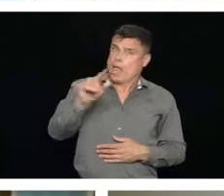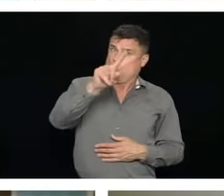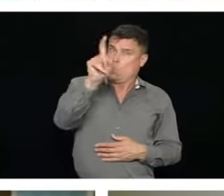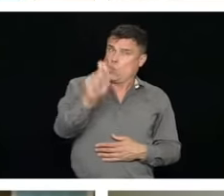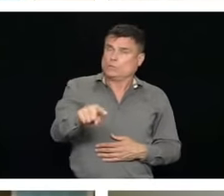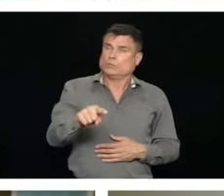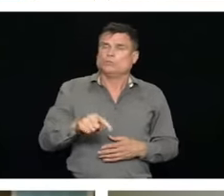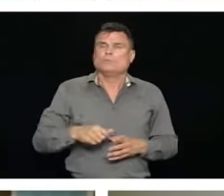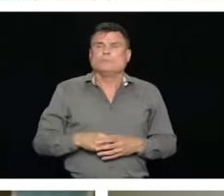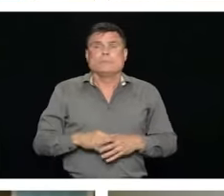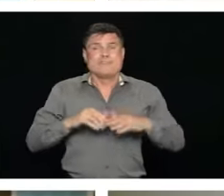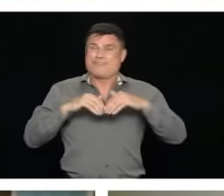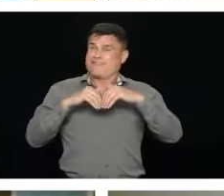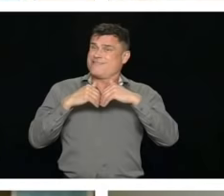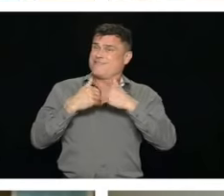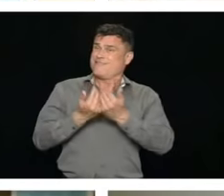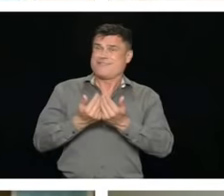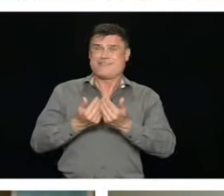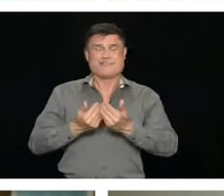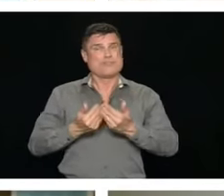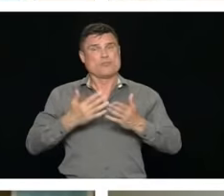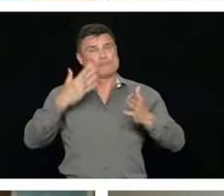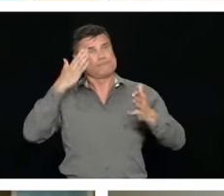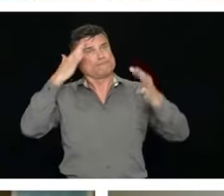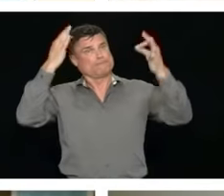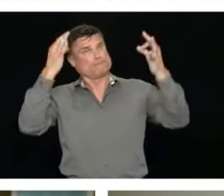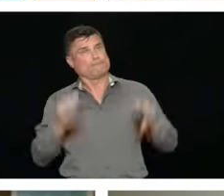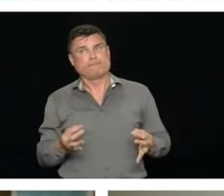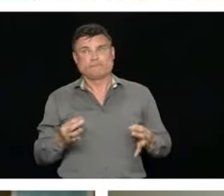officer and office throughout this entire process.